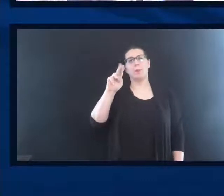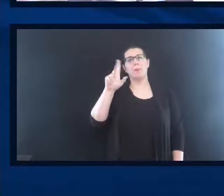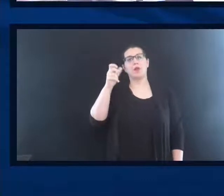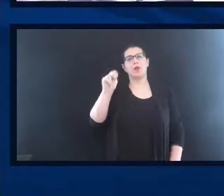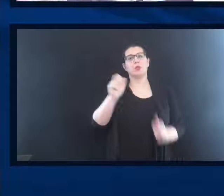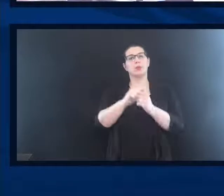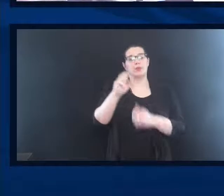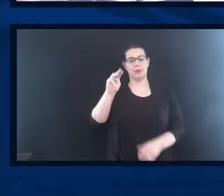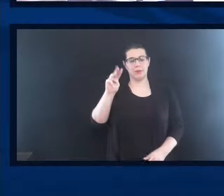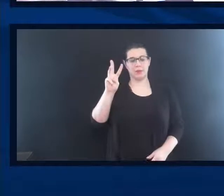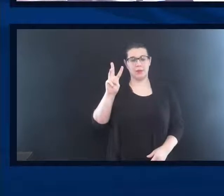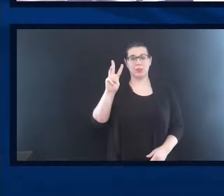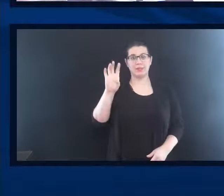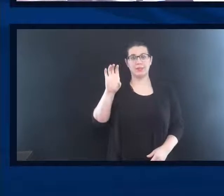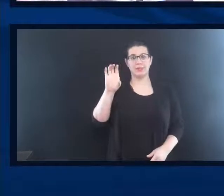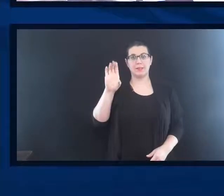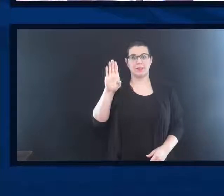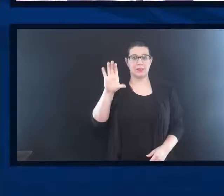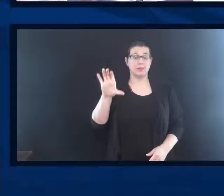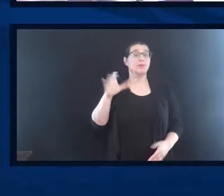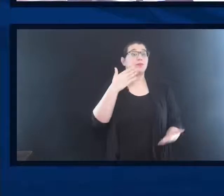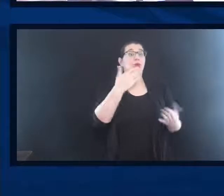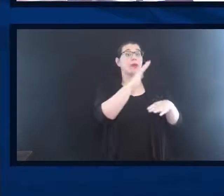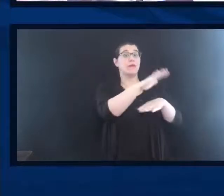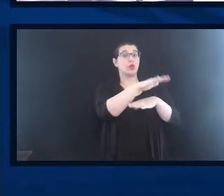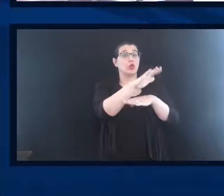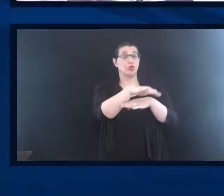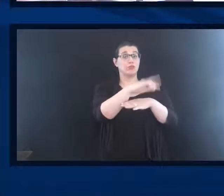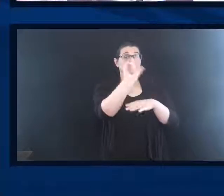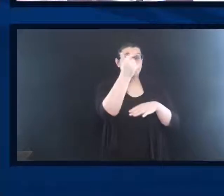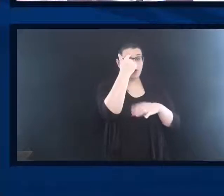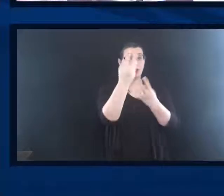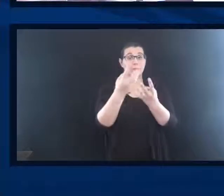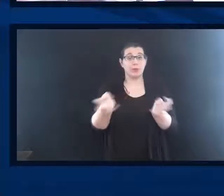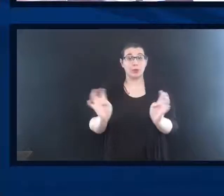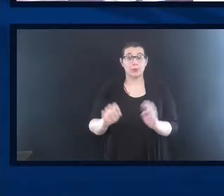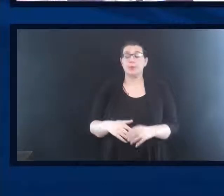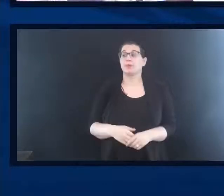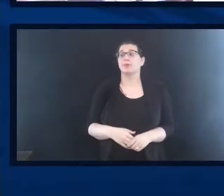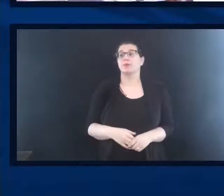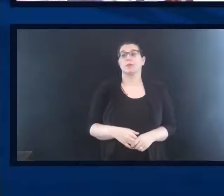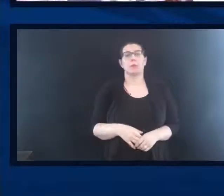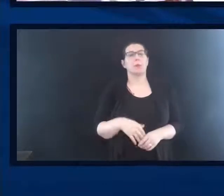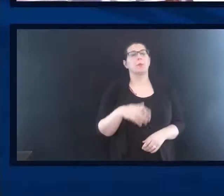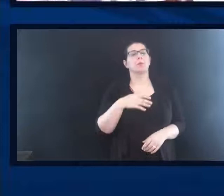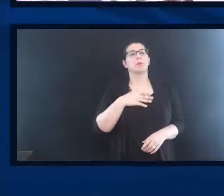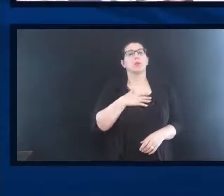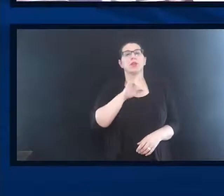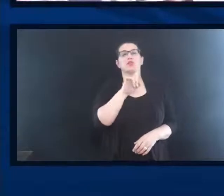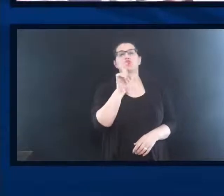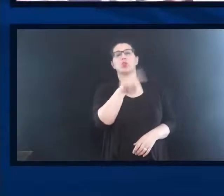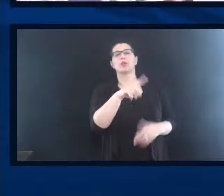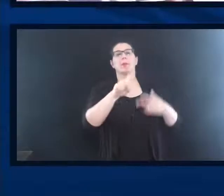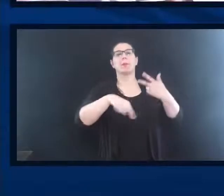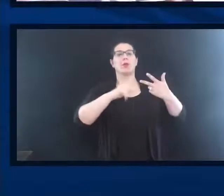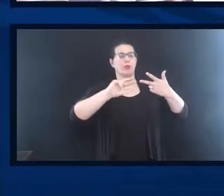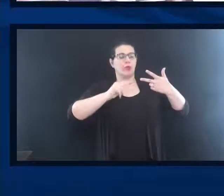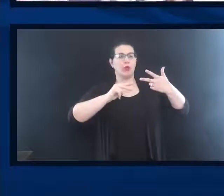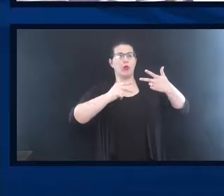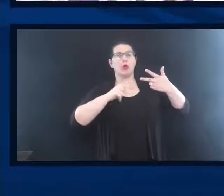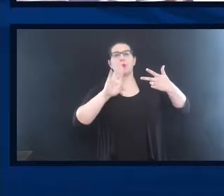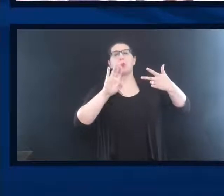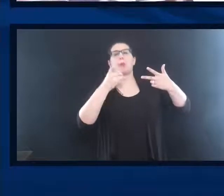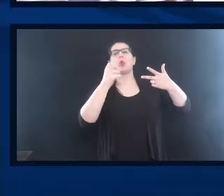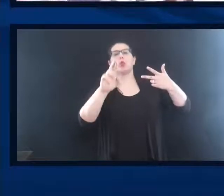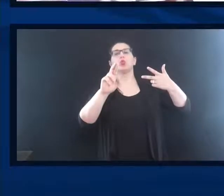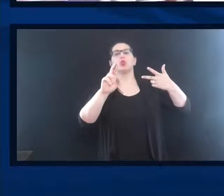Good afternoon, Governor. Good afternoon, panel. I wanted to ask a question about the booster battlefield assessment. What kind